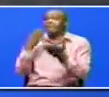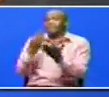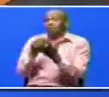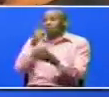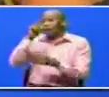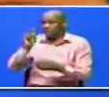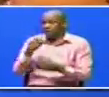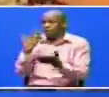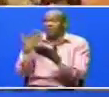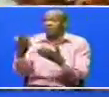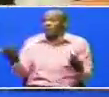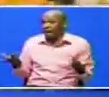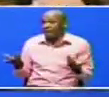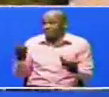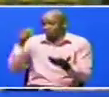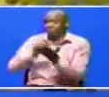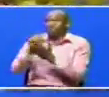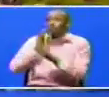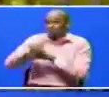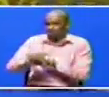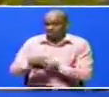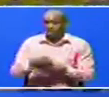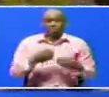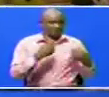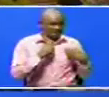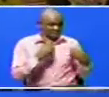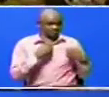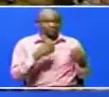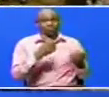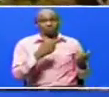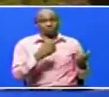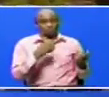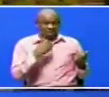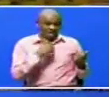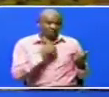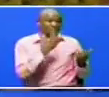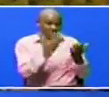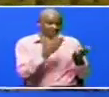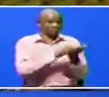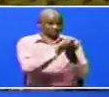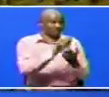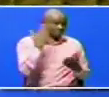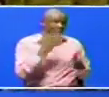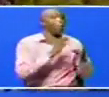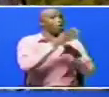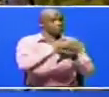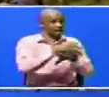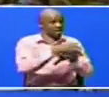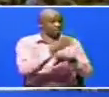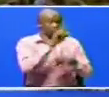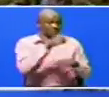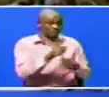1 million? You know, there's an accountability framework that governs reconciliation of ballot papers. And